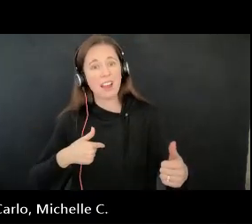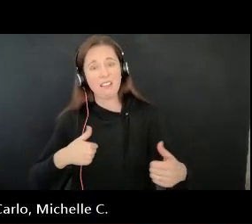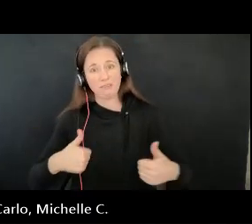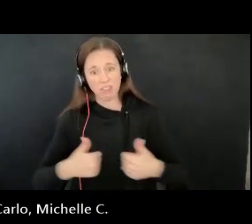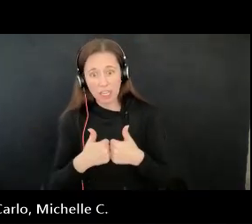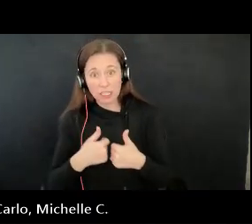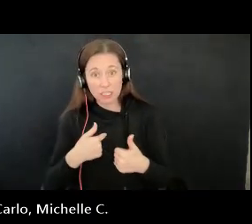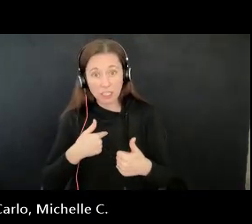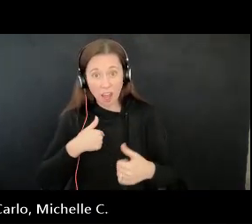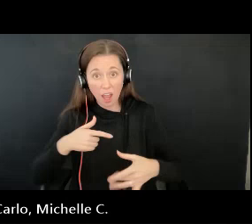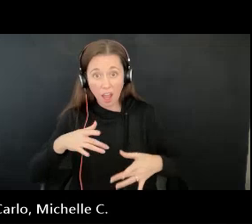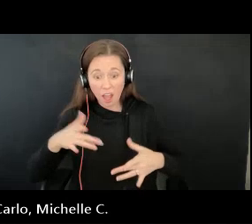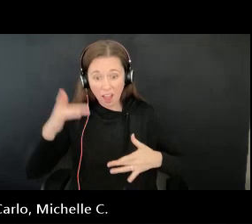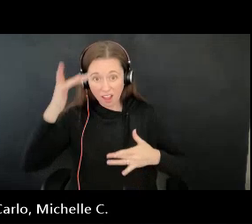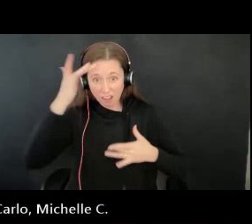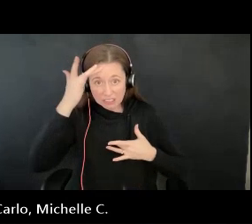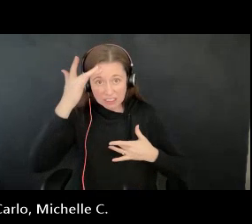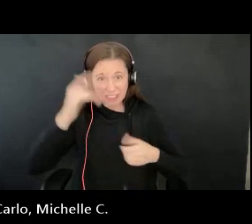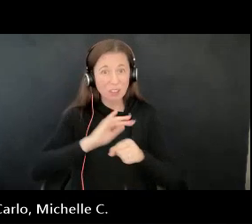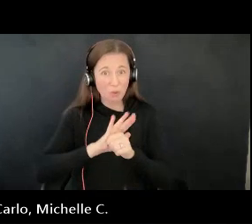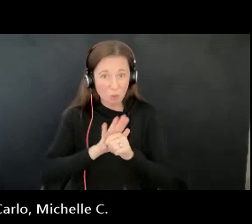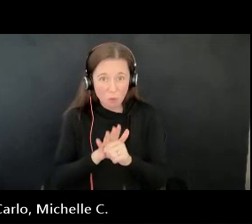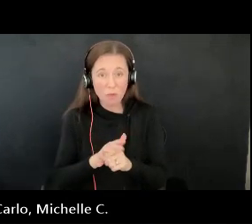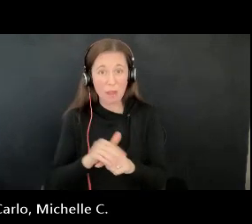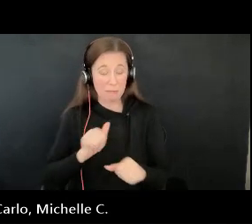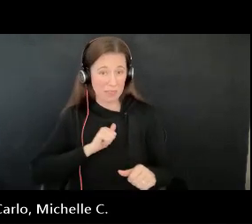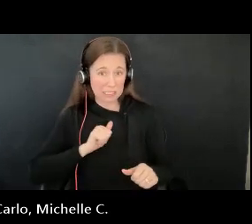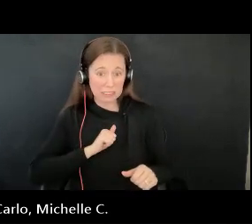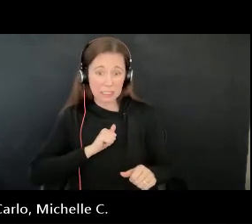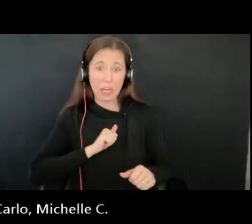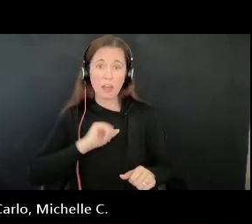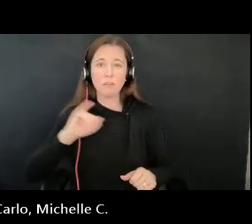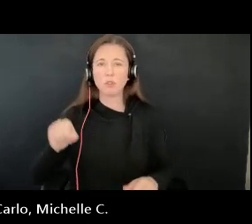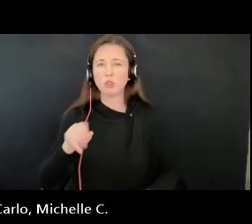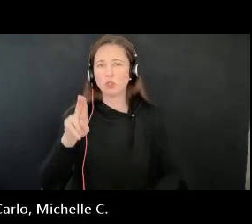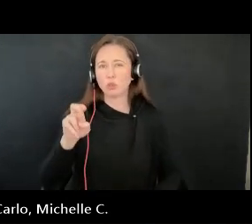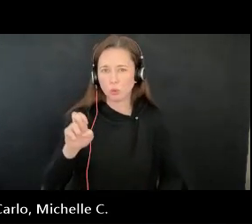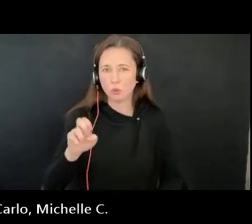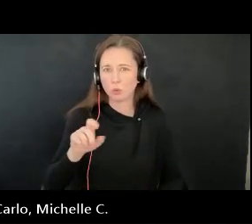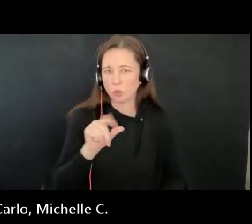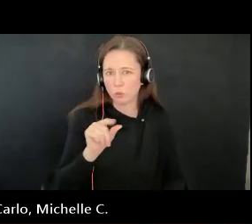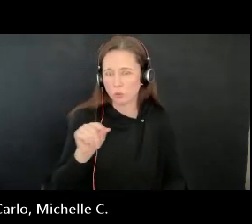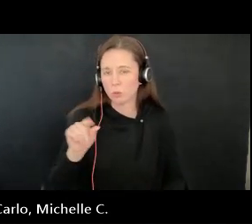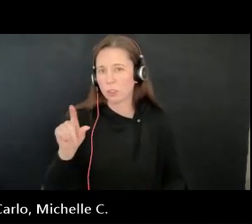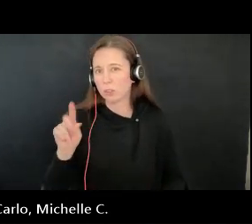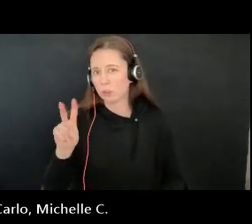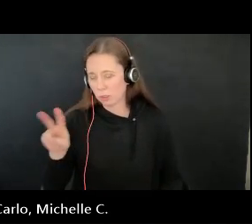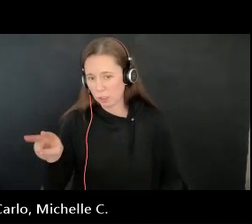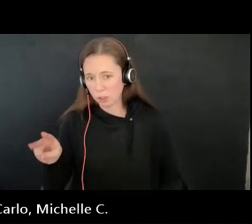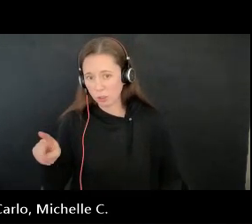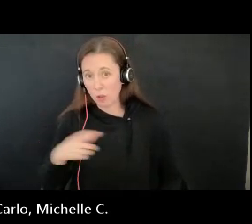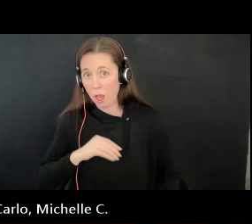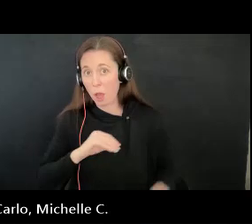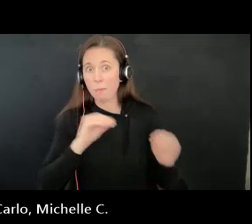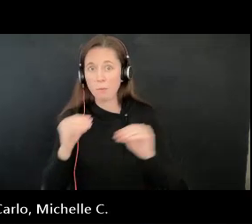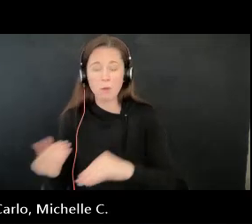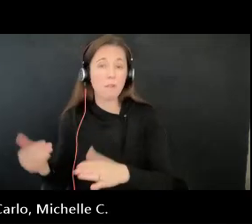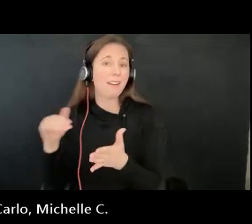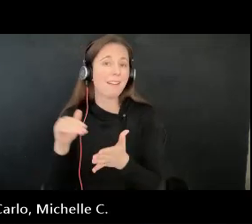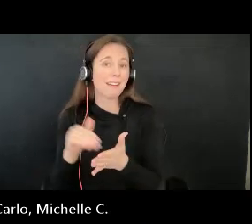sick. And so around the June of 2022, I decided to move back to the Eastern Shore and take on this